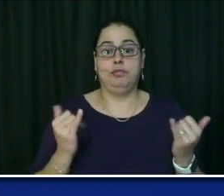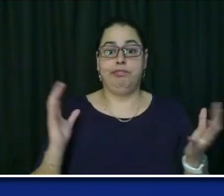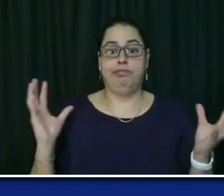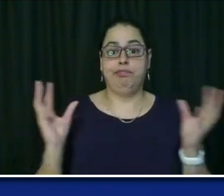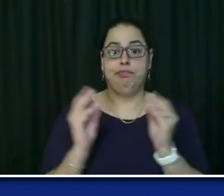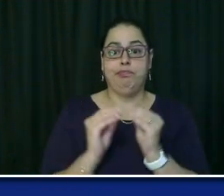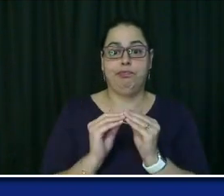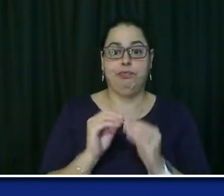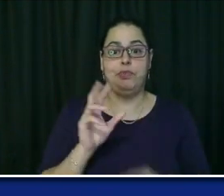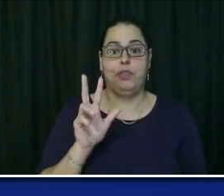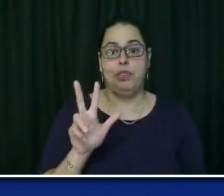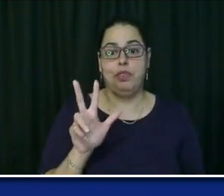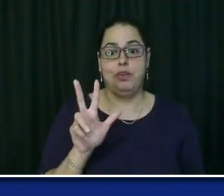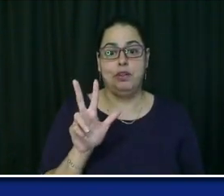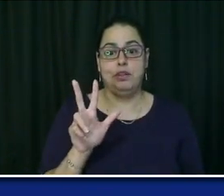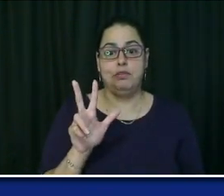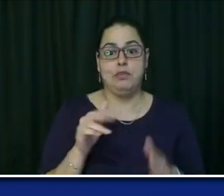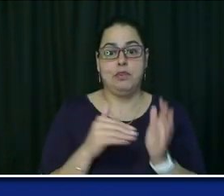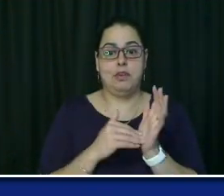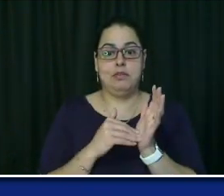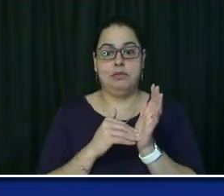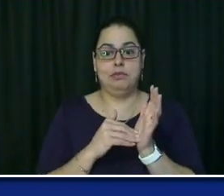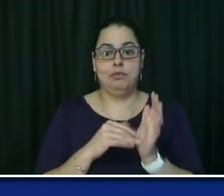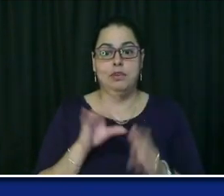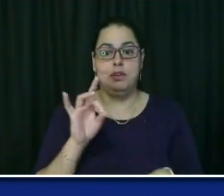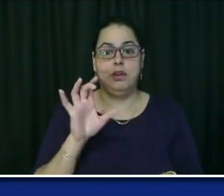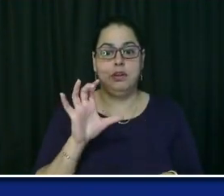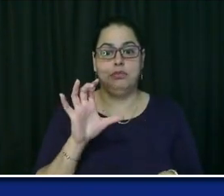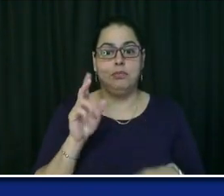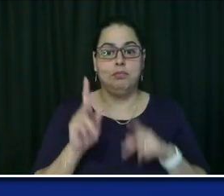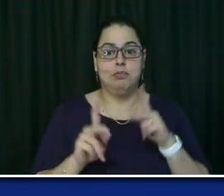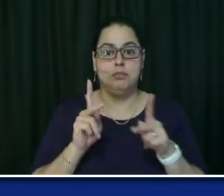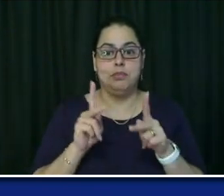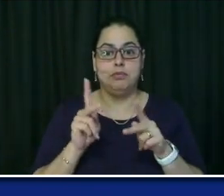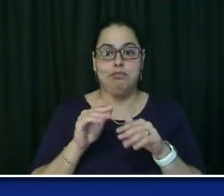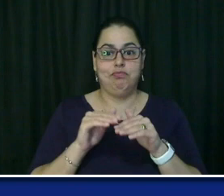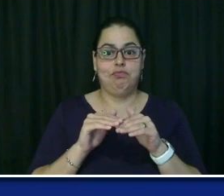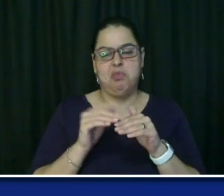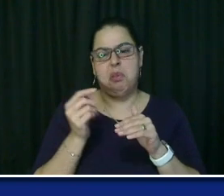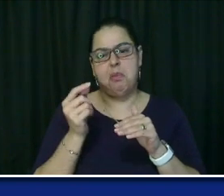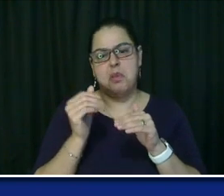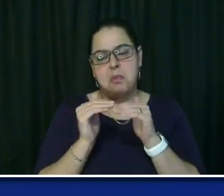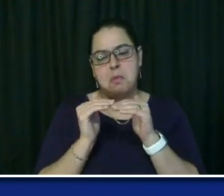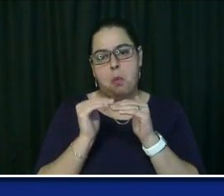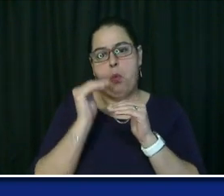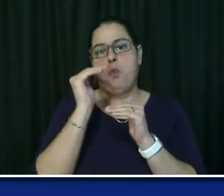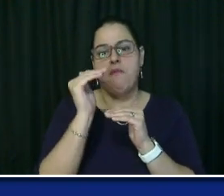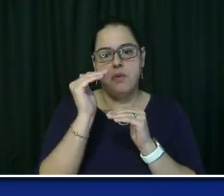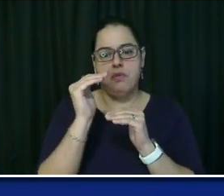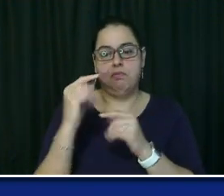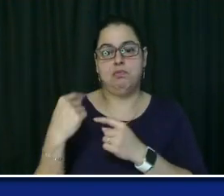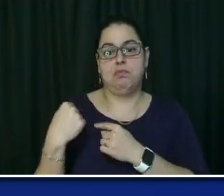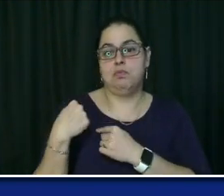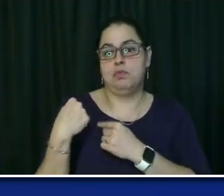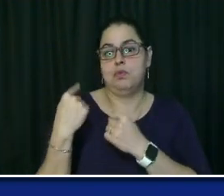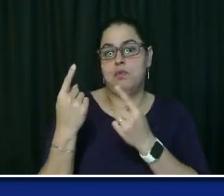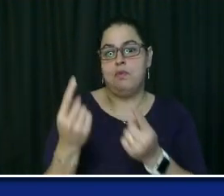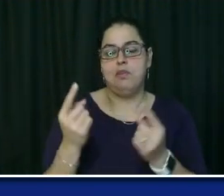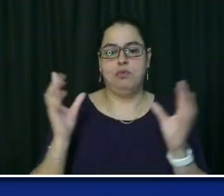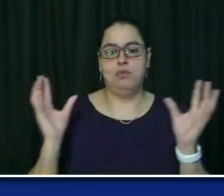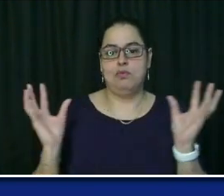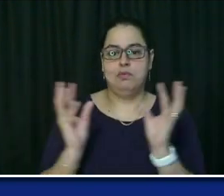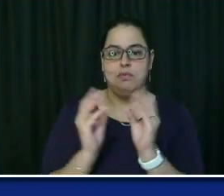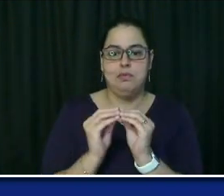37,837 people that have tested positive for COVID over the course of the pandemic, which goes back to the 1st of March. That